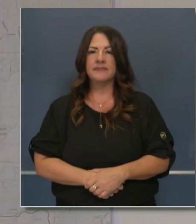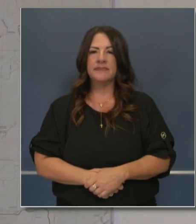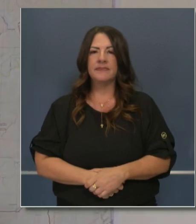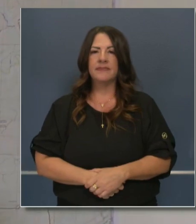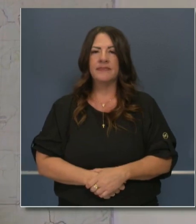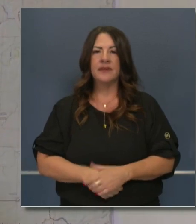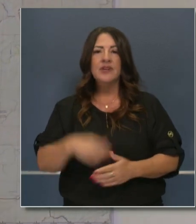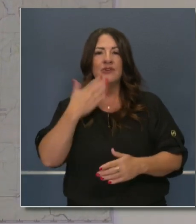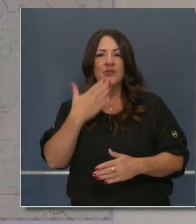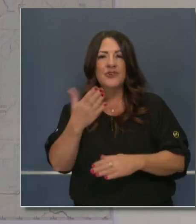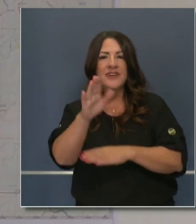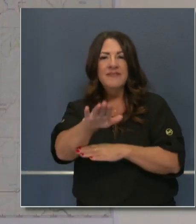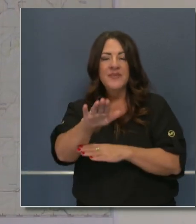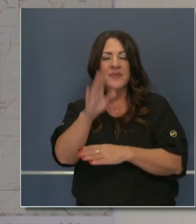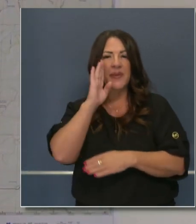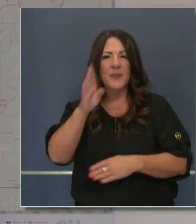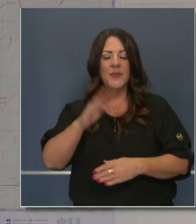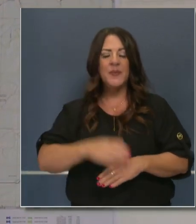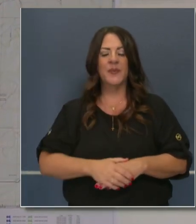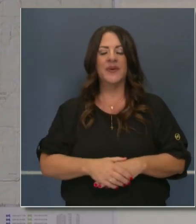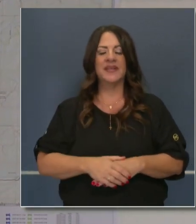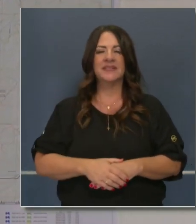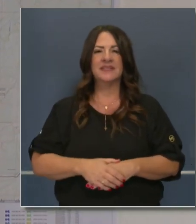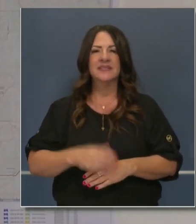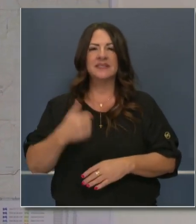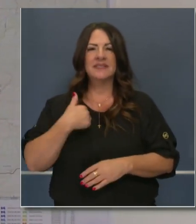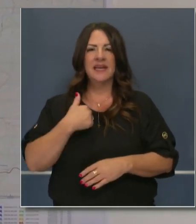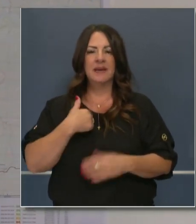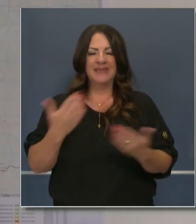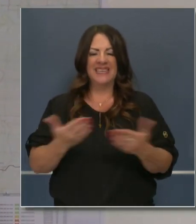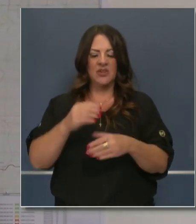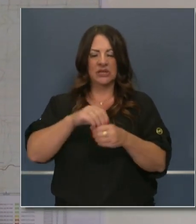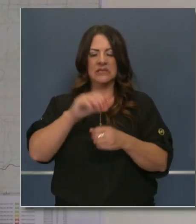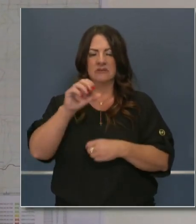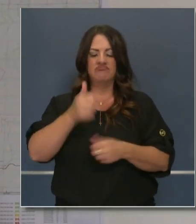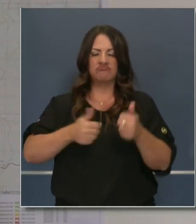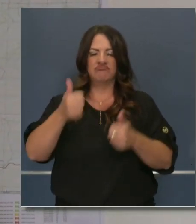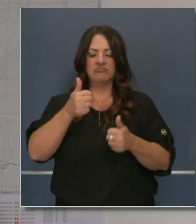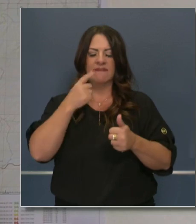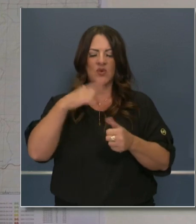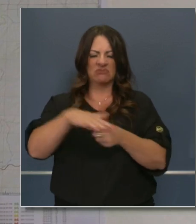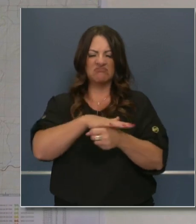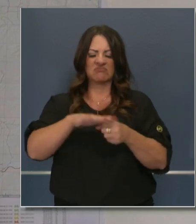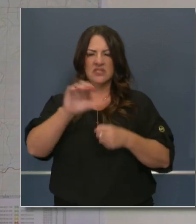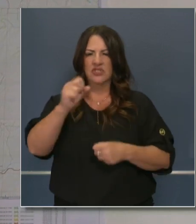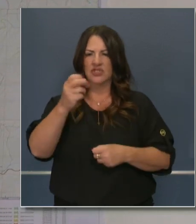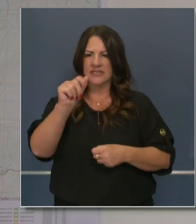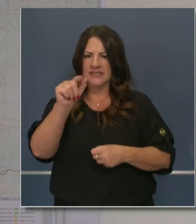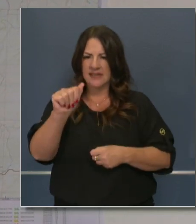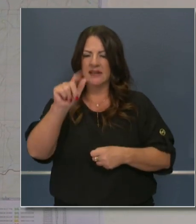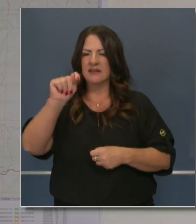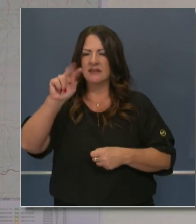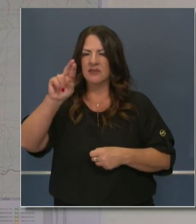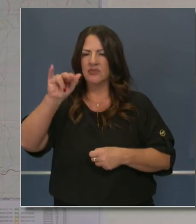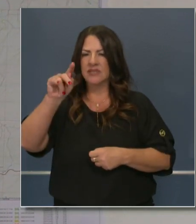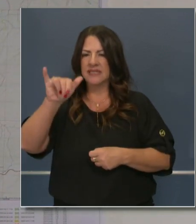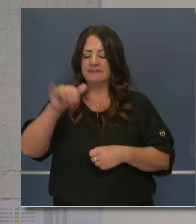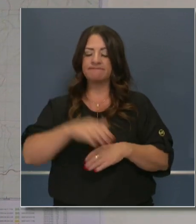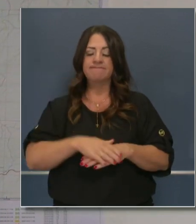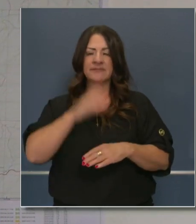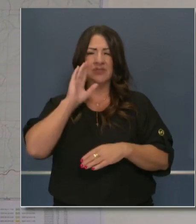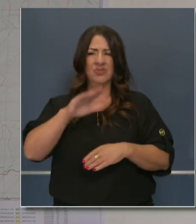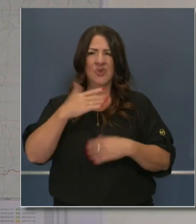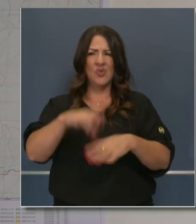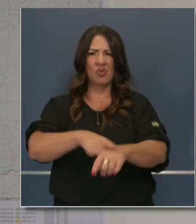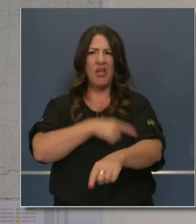Well, good afternoon, Brett Gavea, CAL FIRE Unit Chief, Shasta Trinity Unit. You know, this has been a long summer, and there's still a lot of